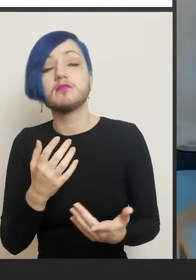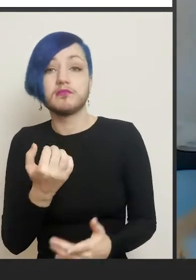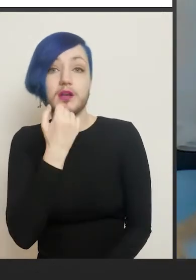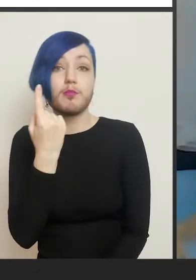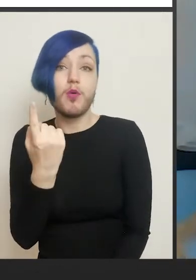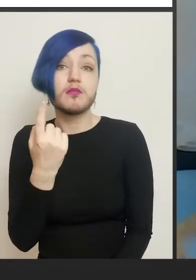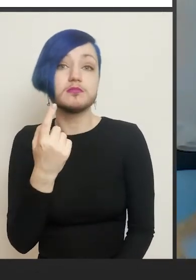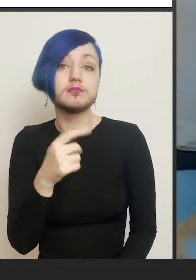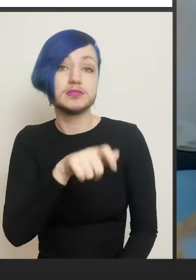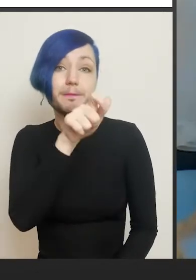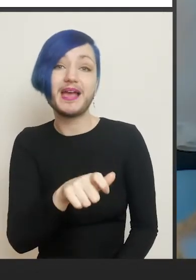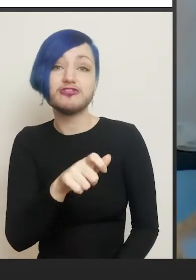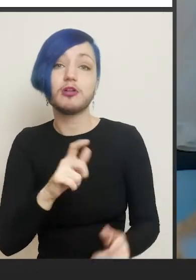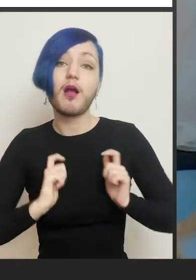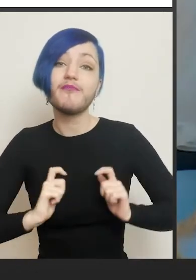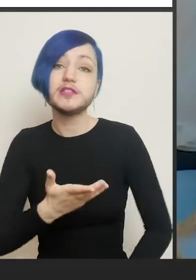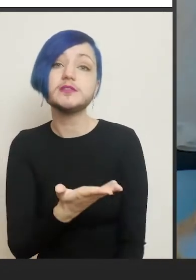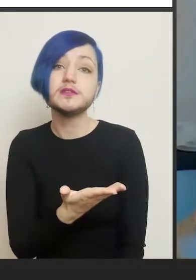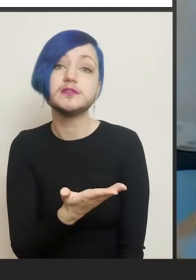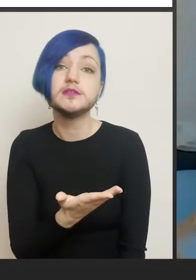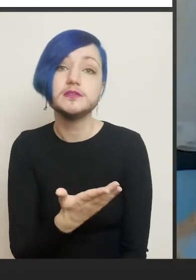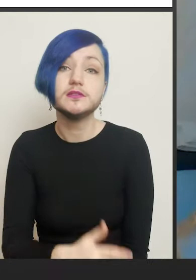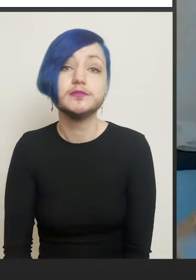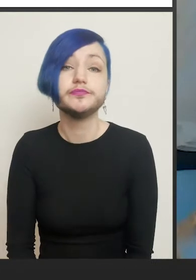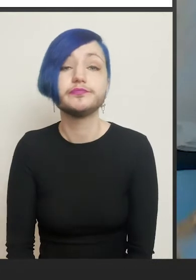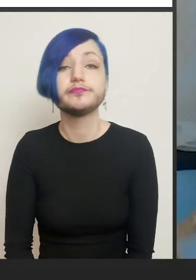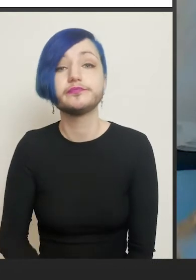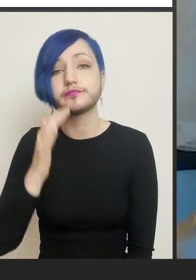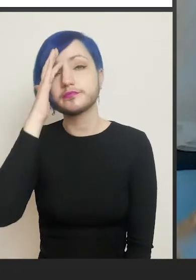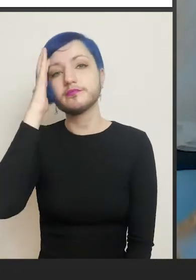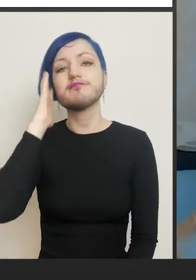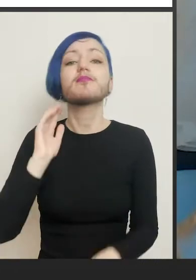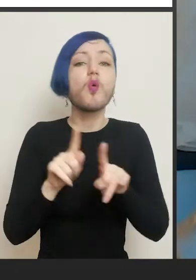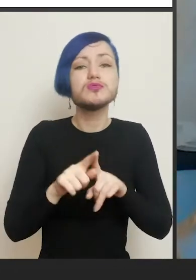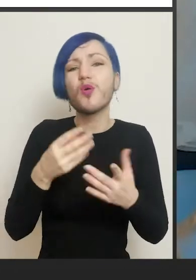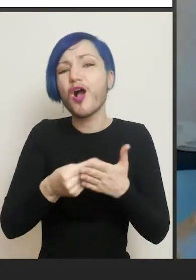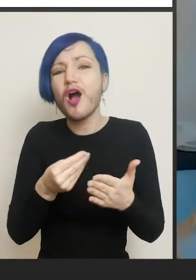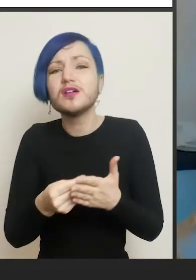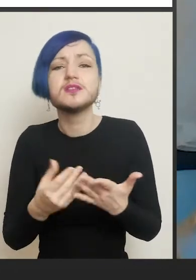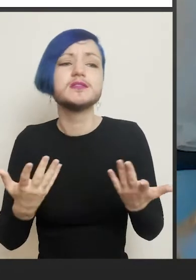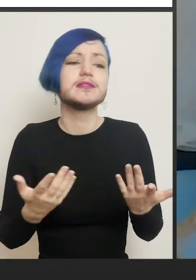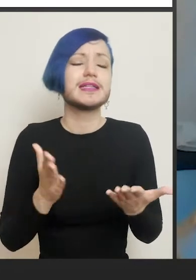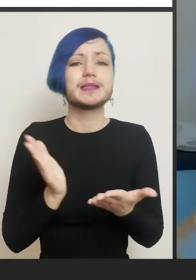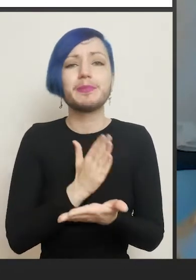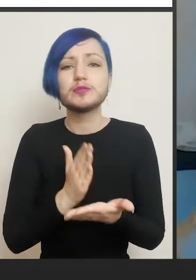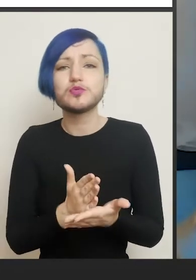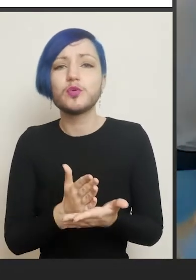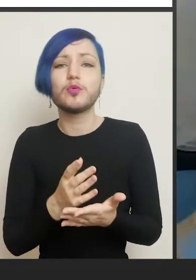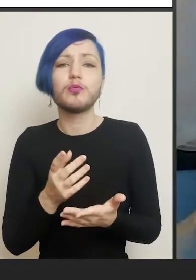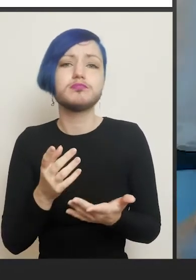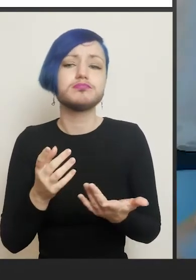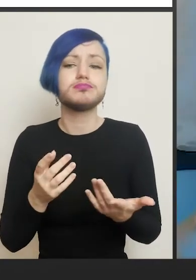for the comfort of patients rather than anything else, as well as the cost and, you know, making sure that people